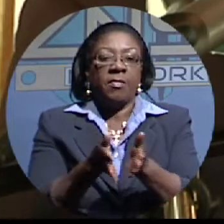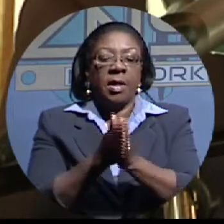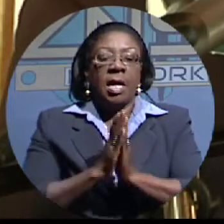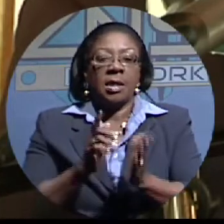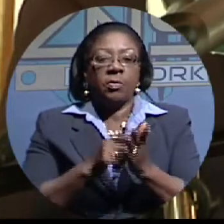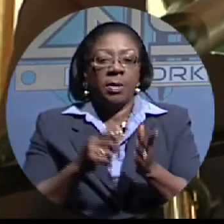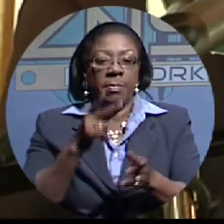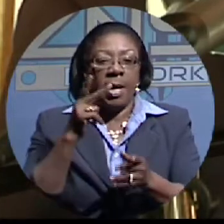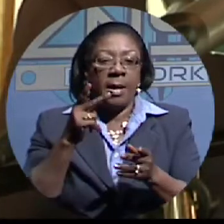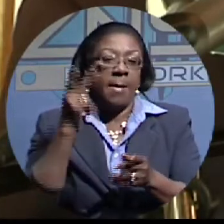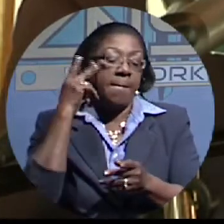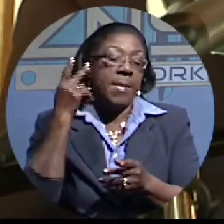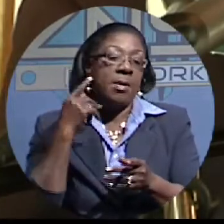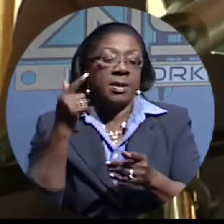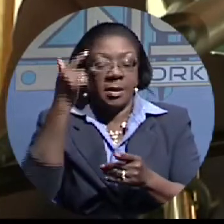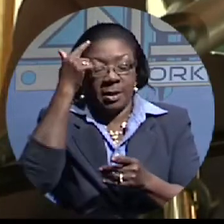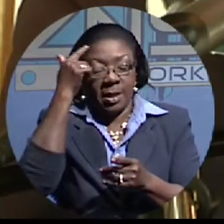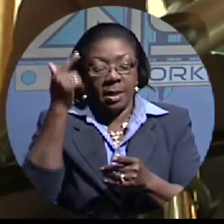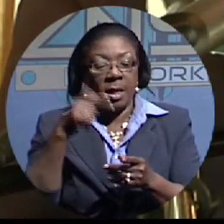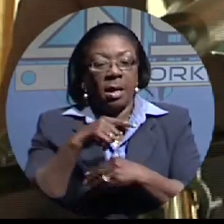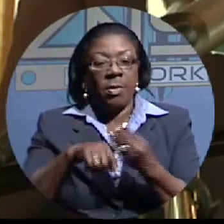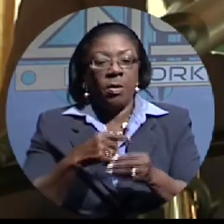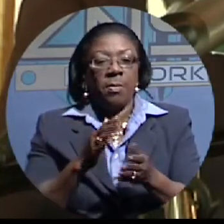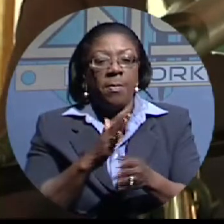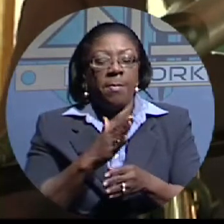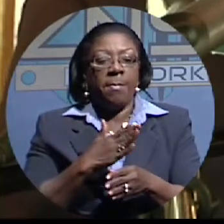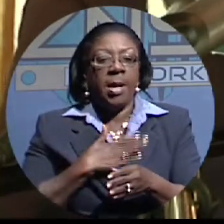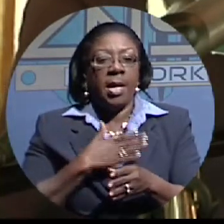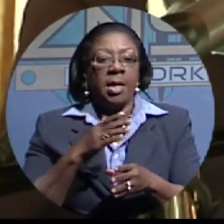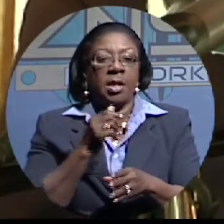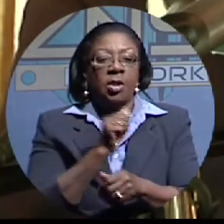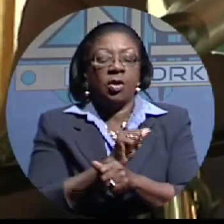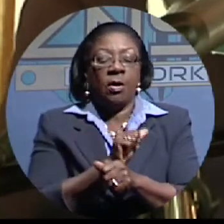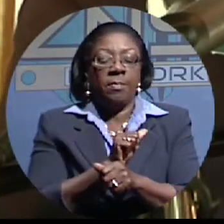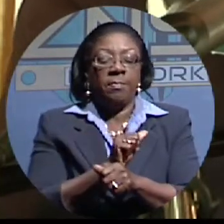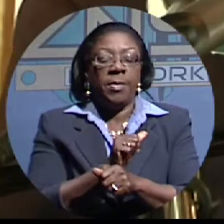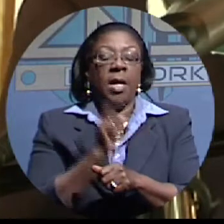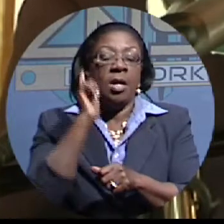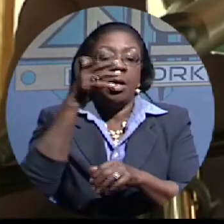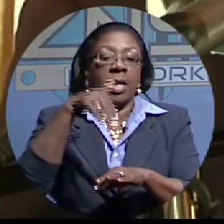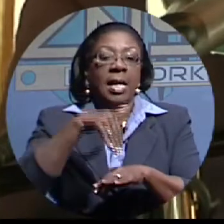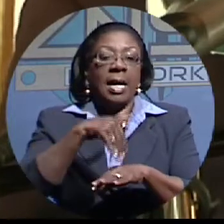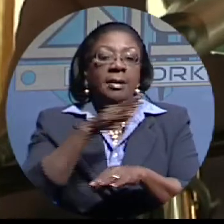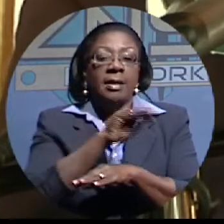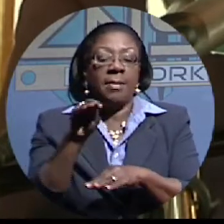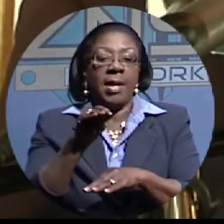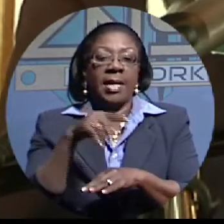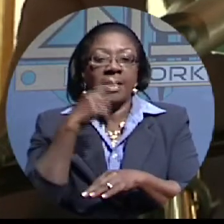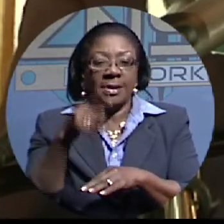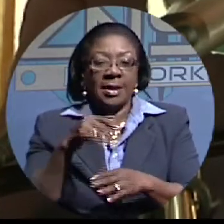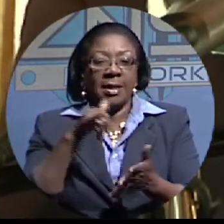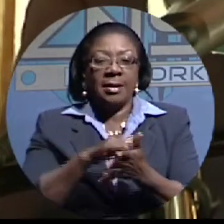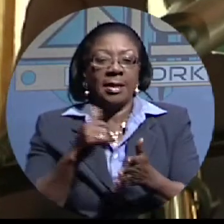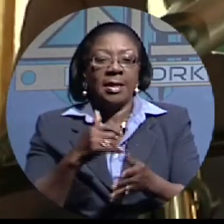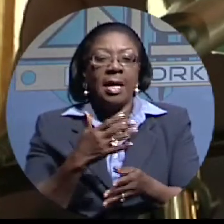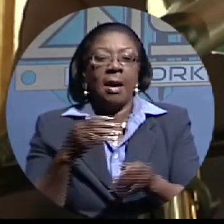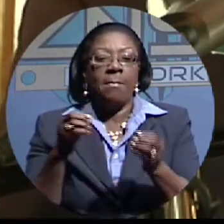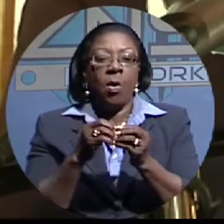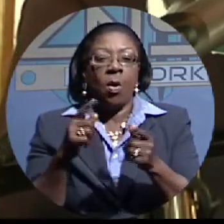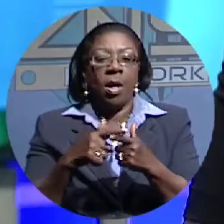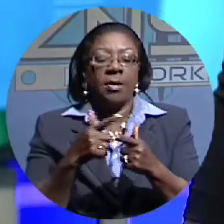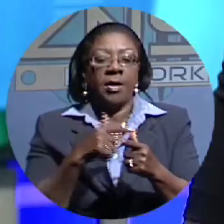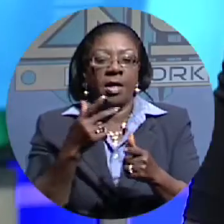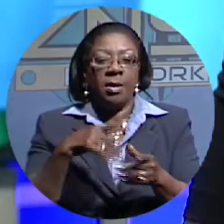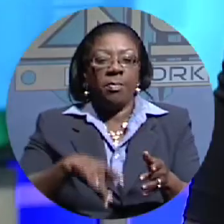parents think of the path that I am on. Looking at them, I can say without hesitation that they are more than proud.